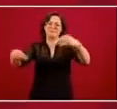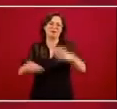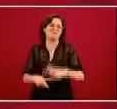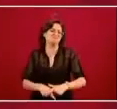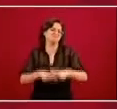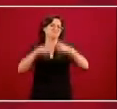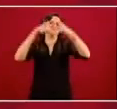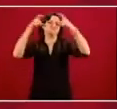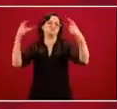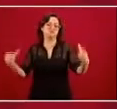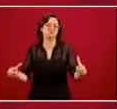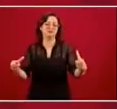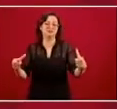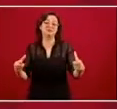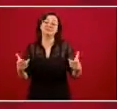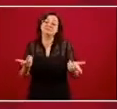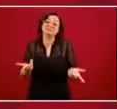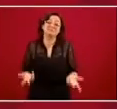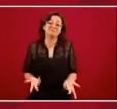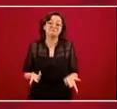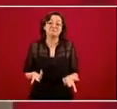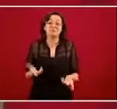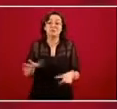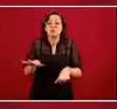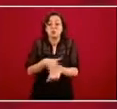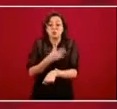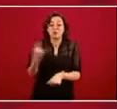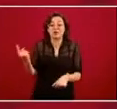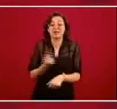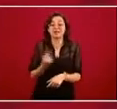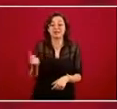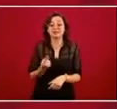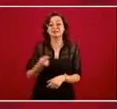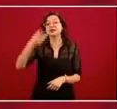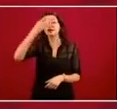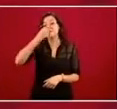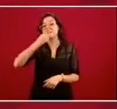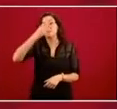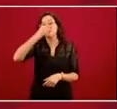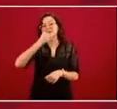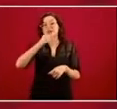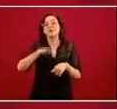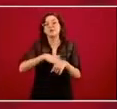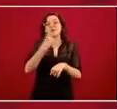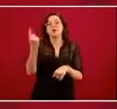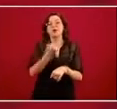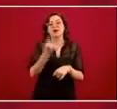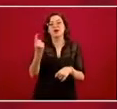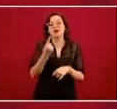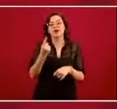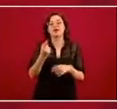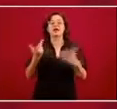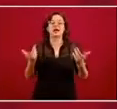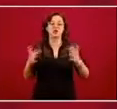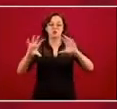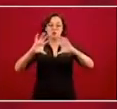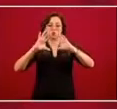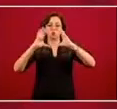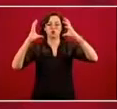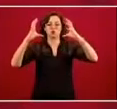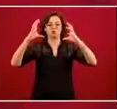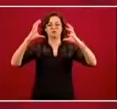again a bigger outbreak than the original outbreak. And the explanation for the case of influenza was that